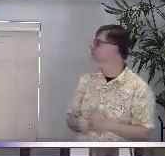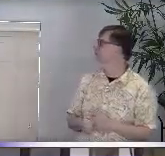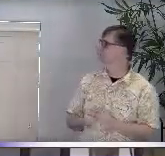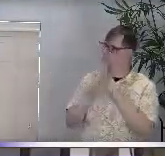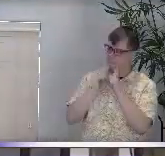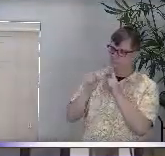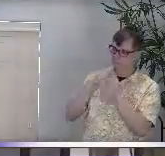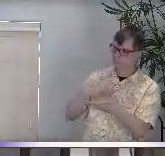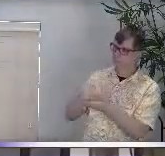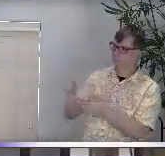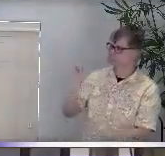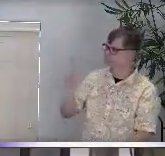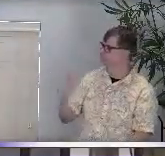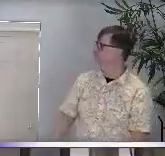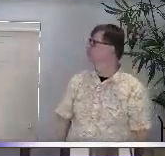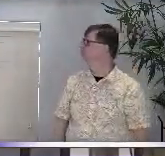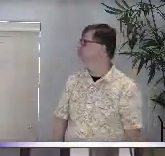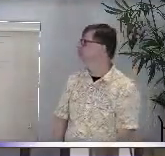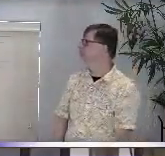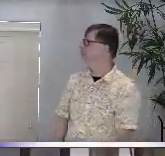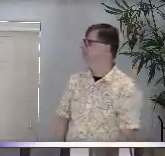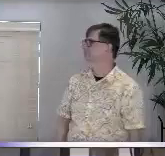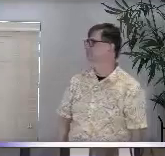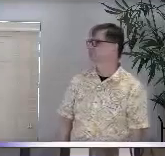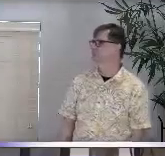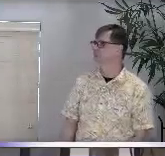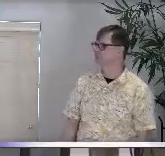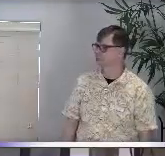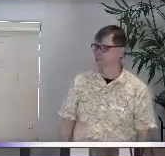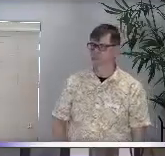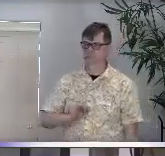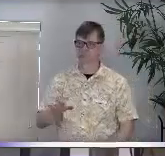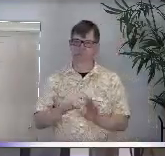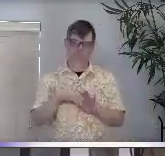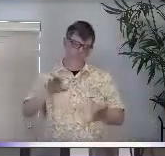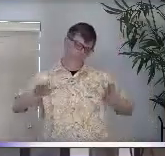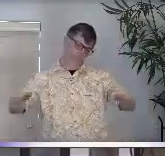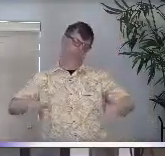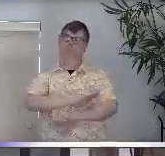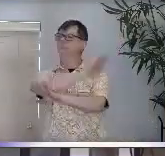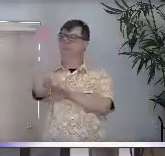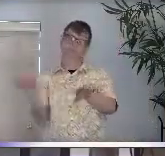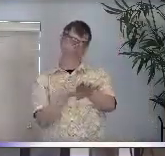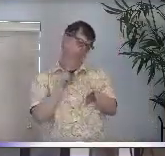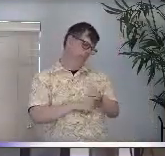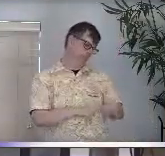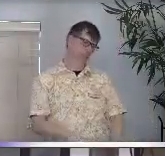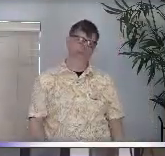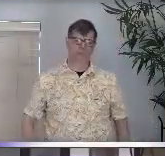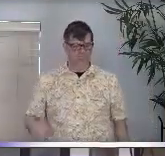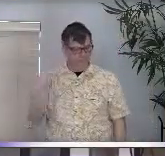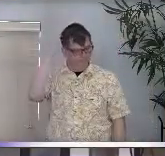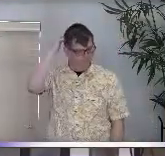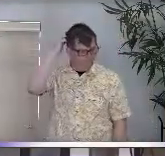talking to someone that isn't even in the car with you? Right? And I do this with my kids all the time. I'm like, da-da-da-da-da-da. And then all of a sudden,